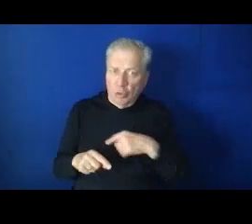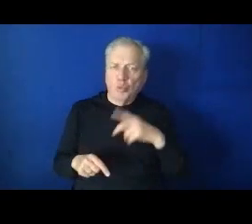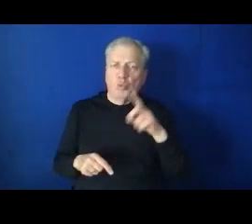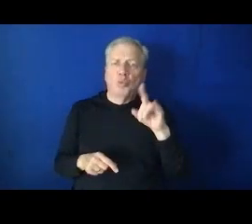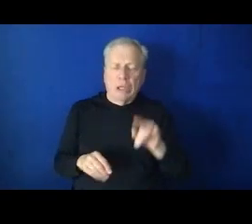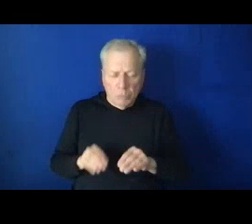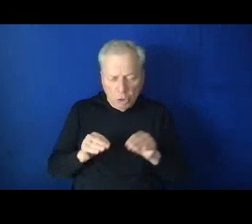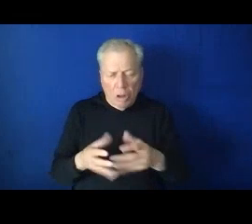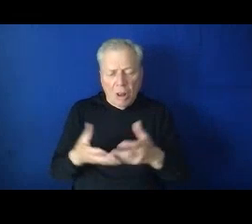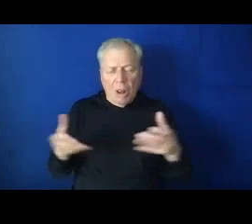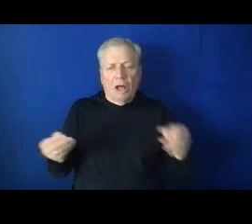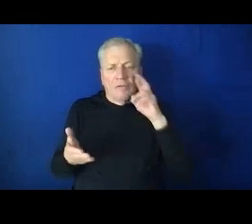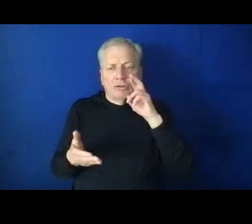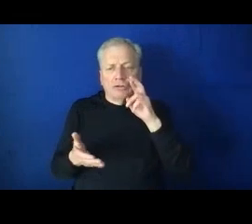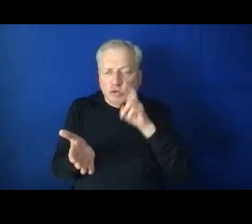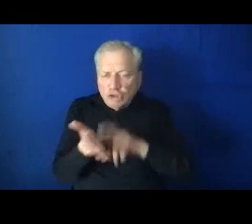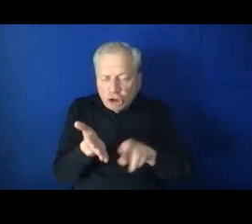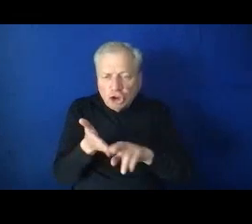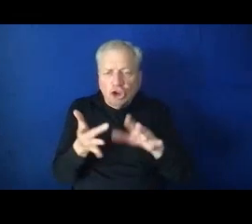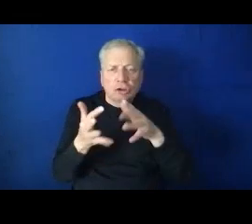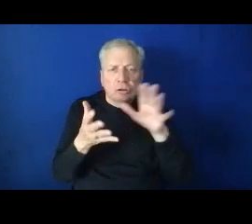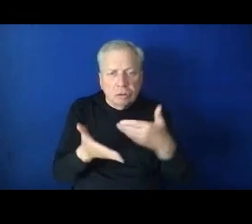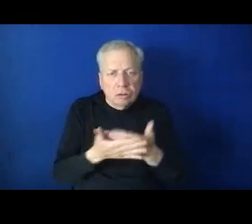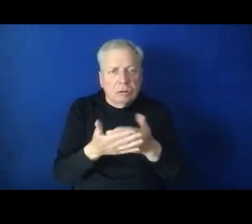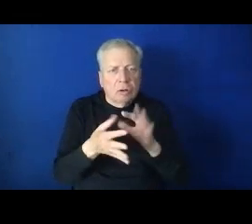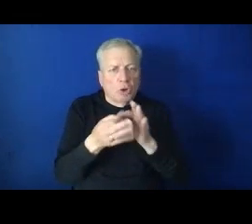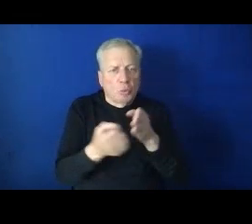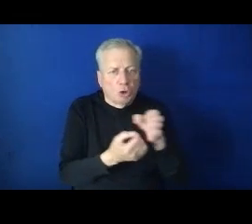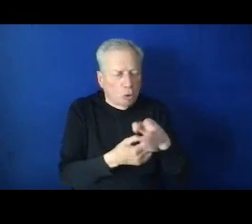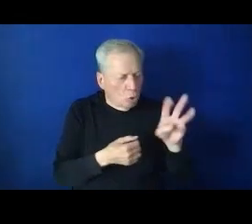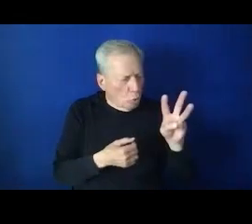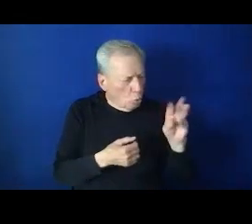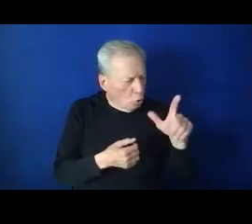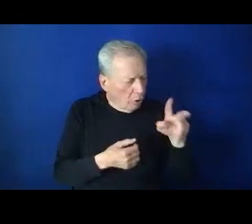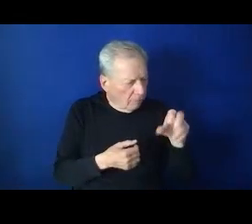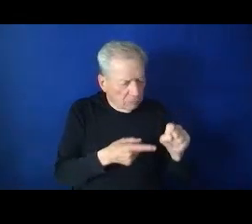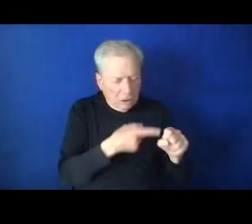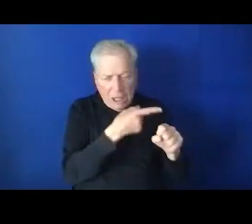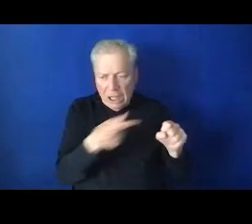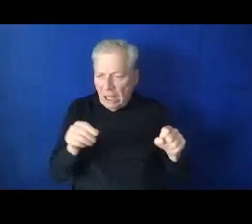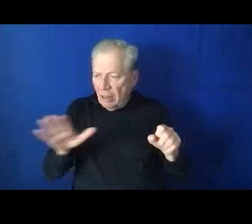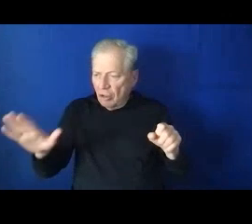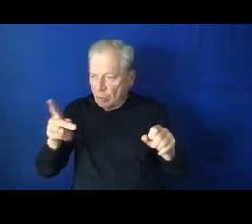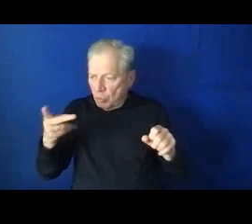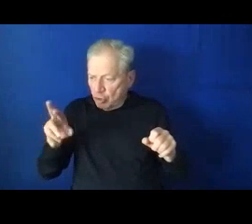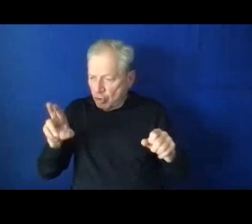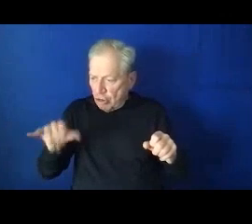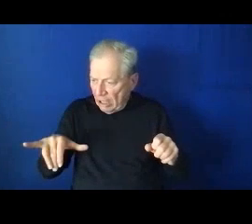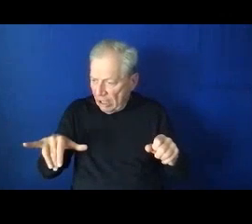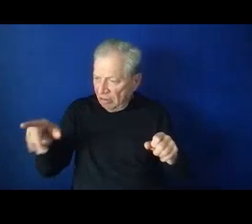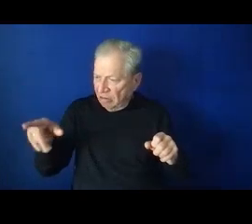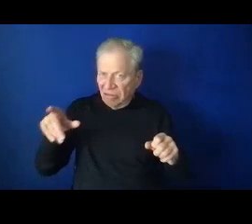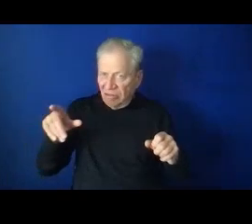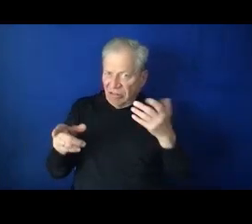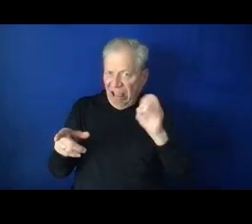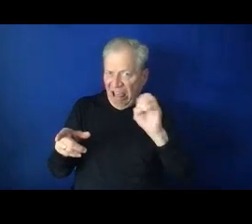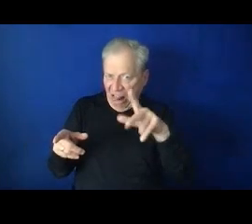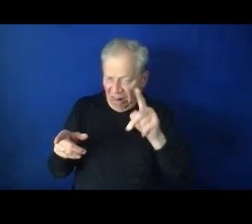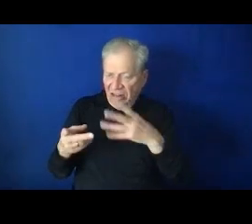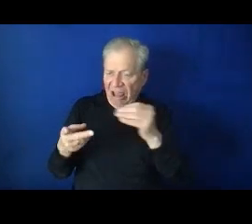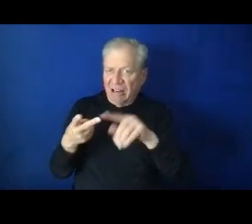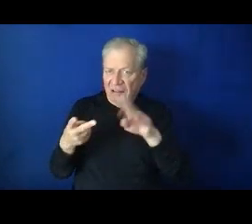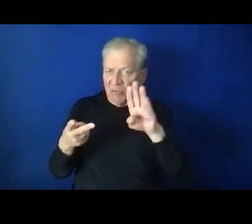research in understanding the dynamics between wolves and their prey, elk, deer, and bison, and the shift of